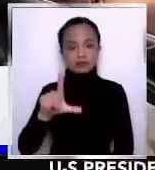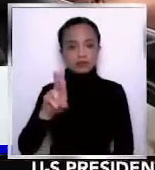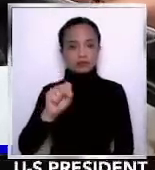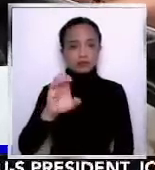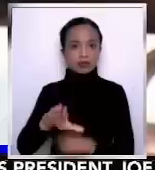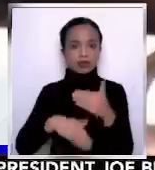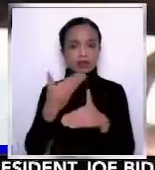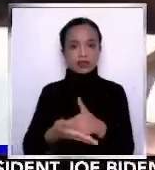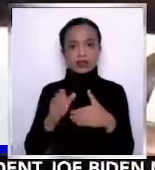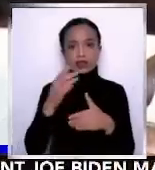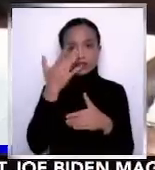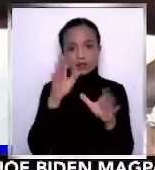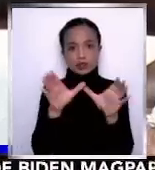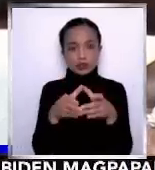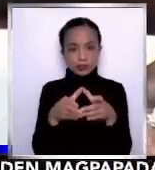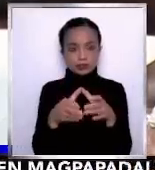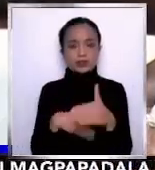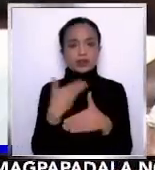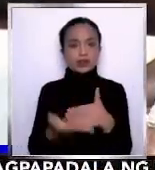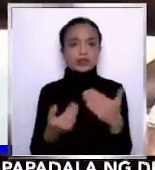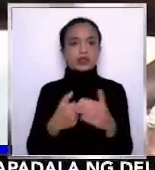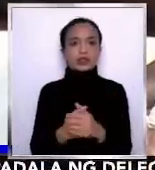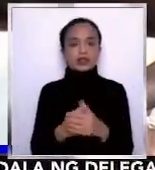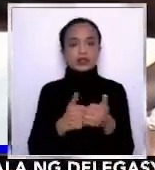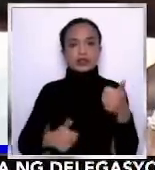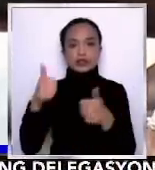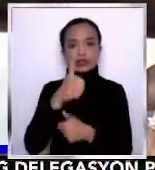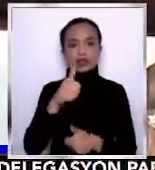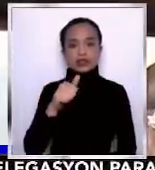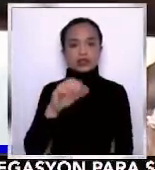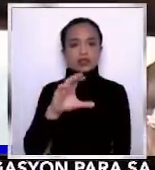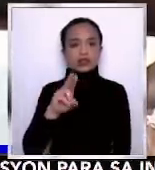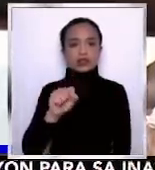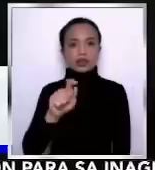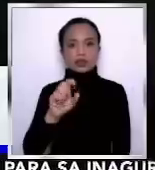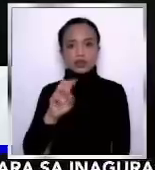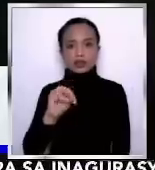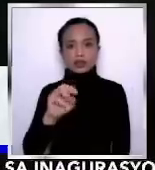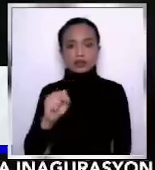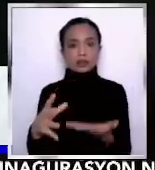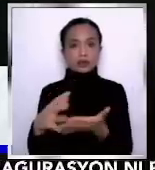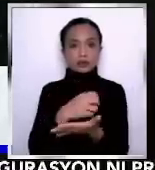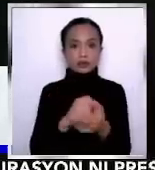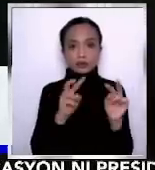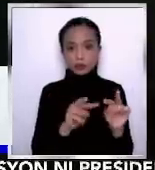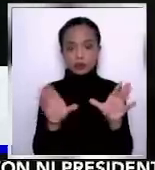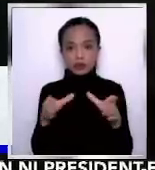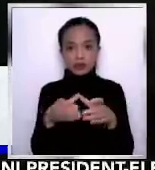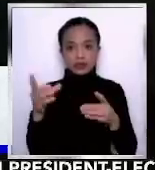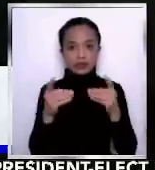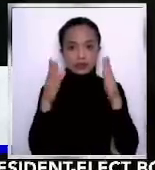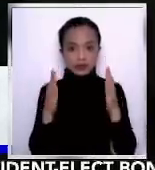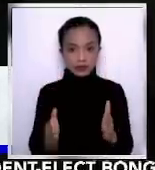Group Raniel Ramiro, Customs Deputy Commissioner Vener Bakira ng Customs Revenue Collection Monitoring Group, Director Jeffrey Tasho ng